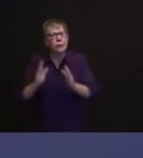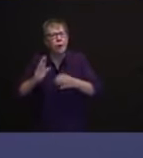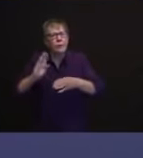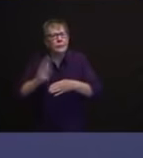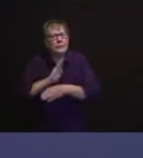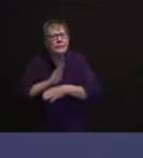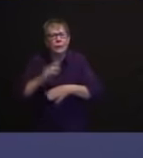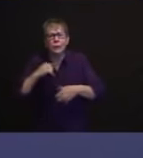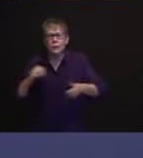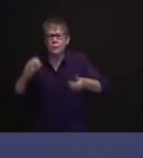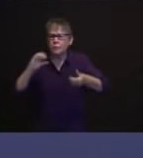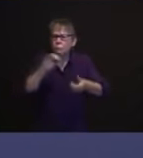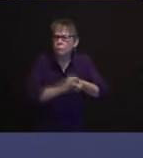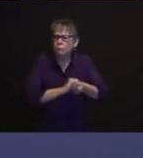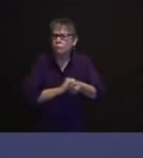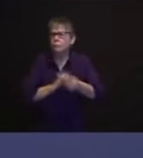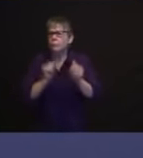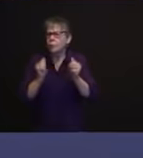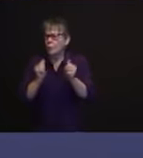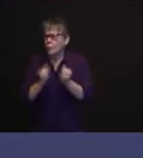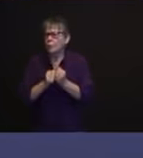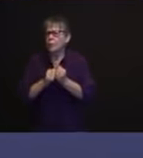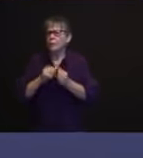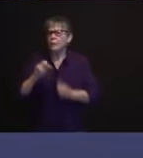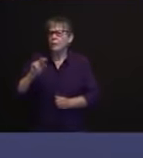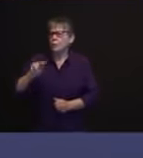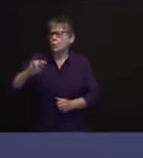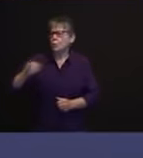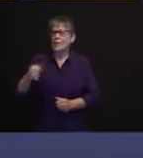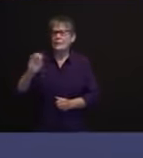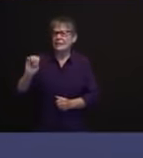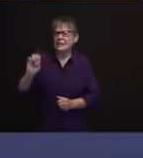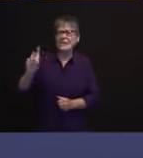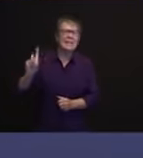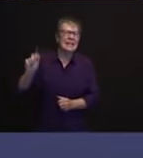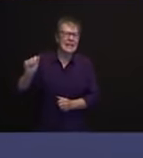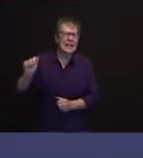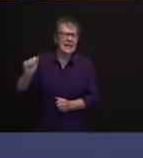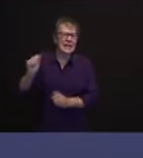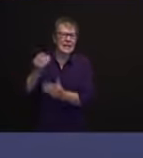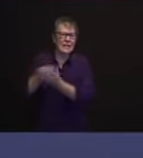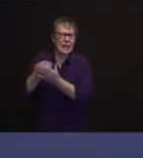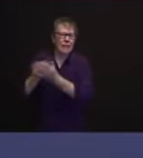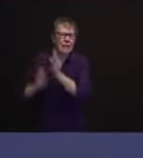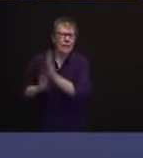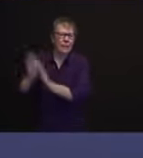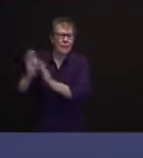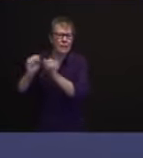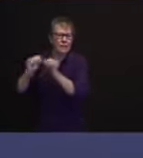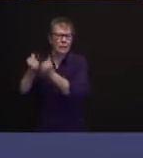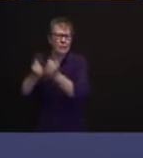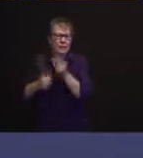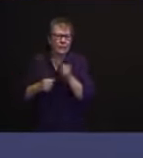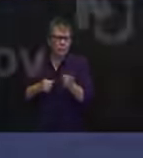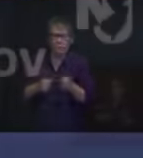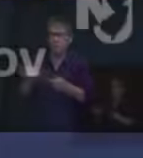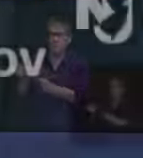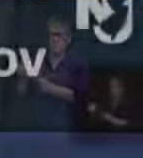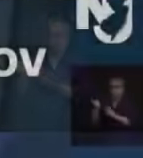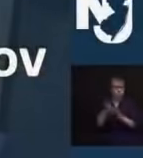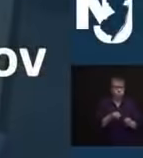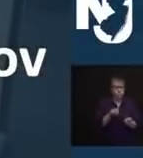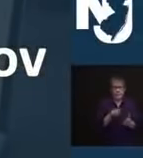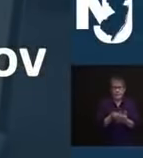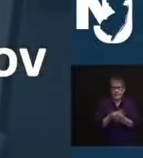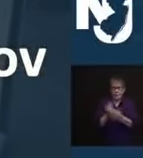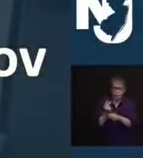to receive vital assistance, a grant or a loan or a guarantee for a new startup capital. All of this has